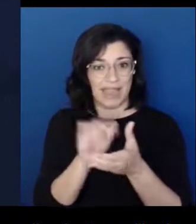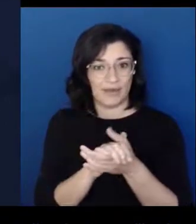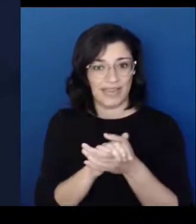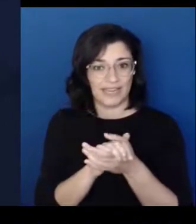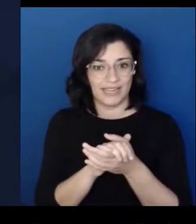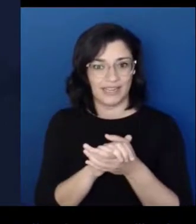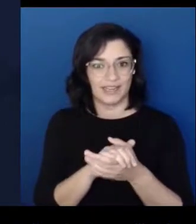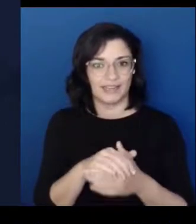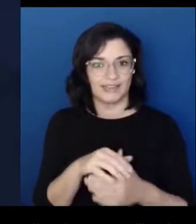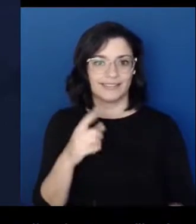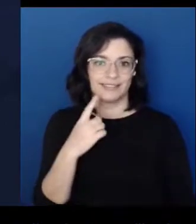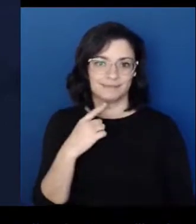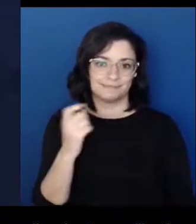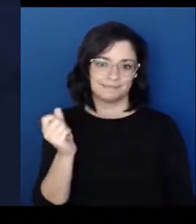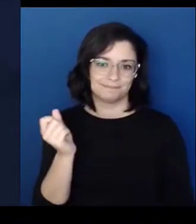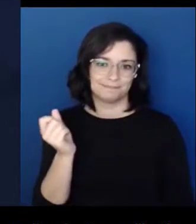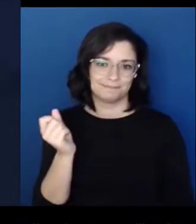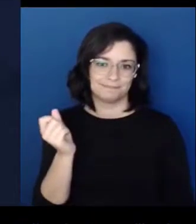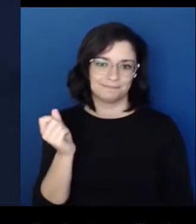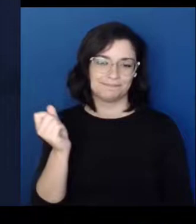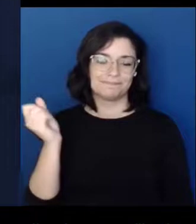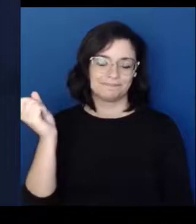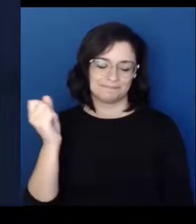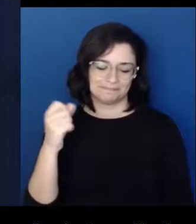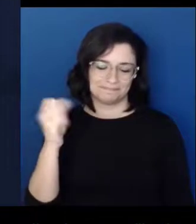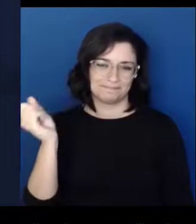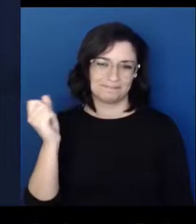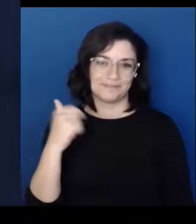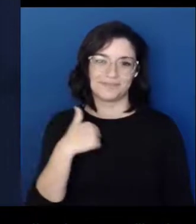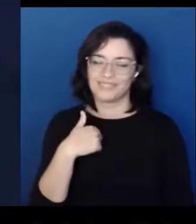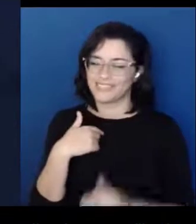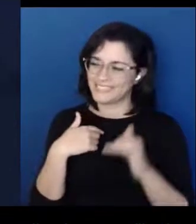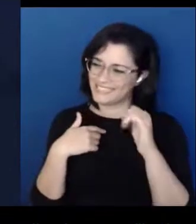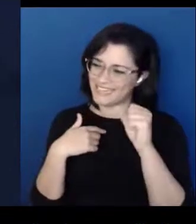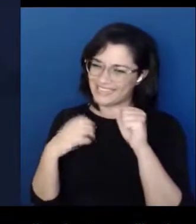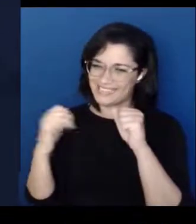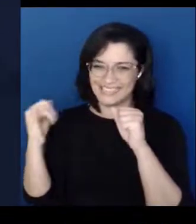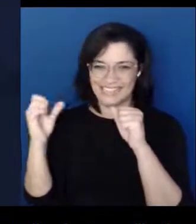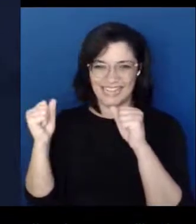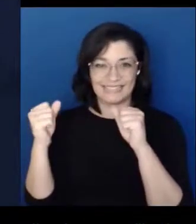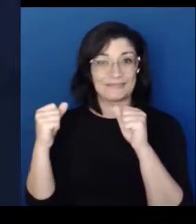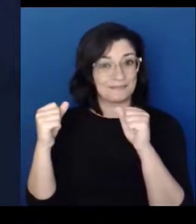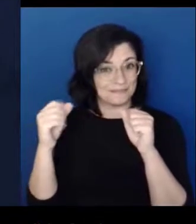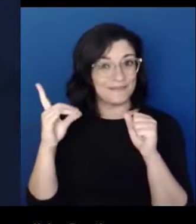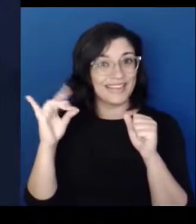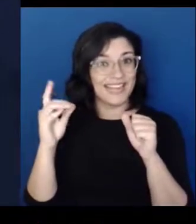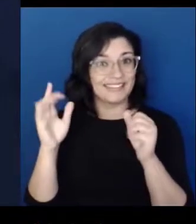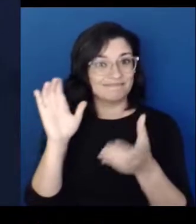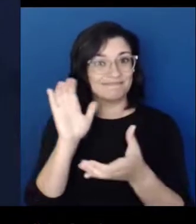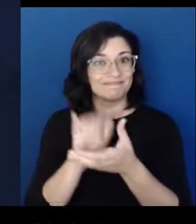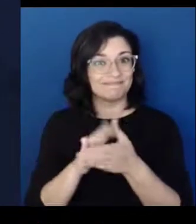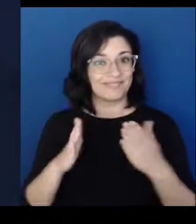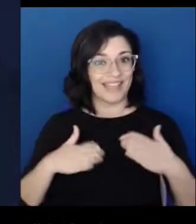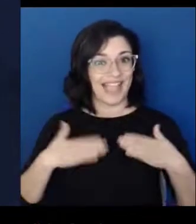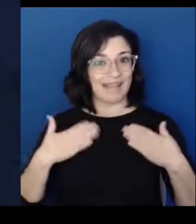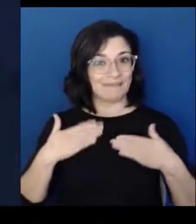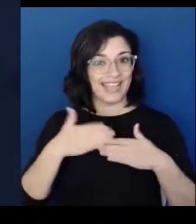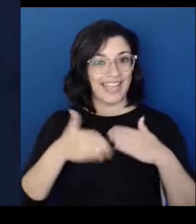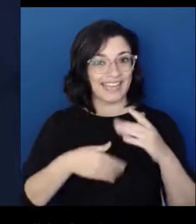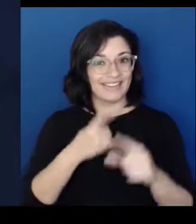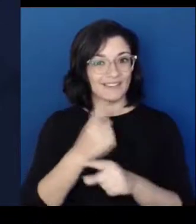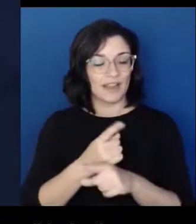yes. So I said yes, and we did. So there was a happy ending. But, I could have been married to